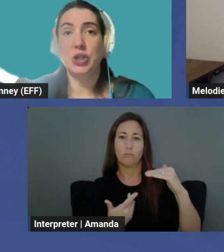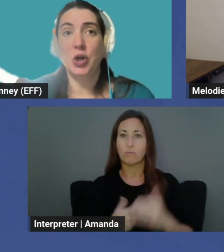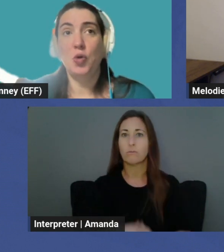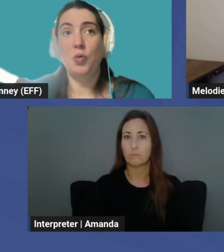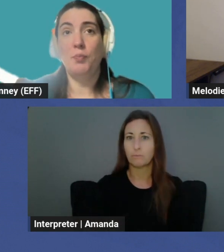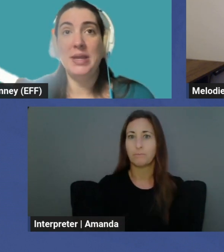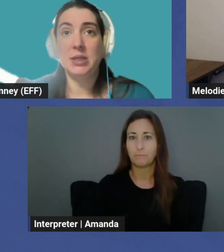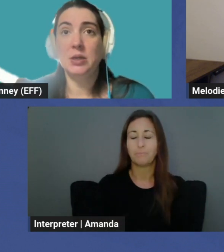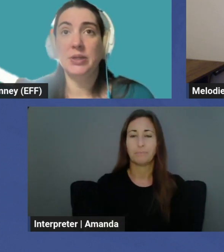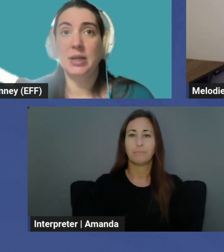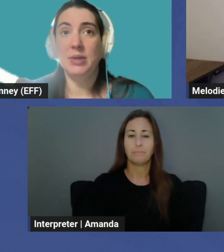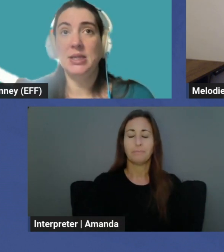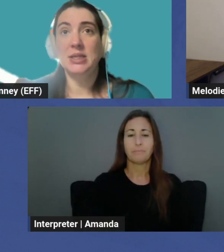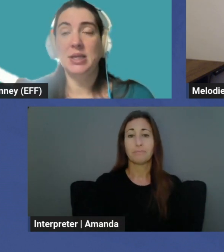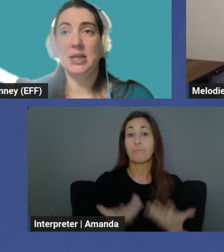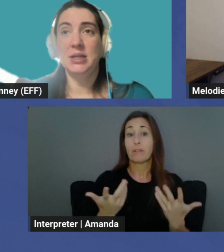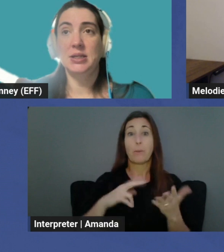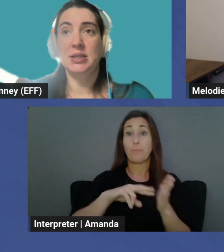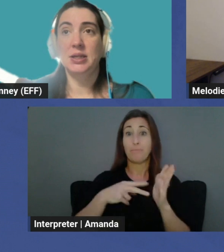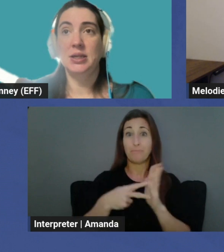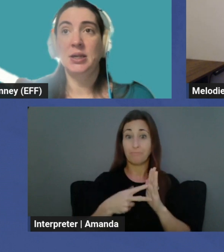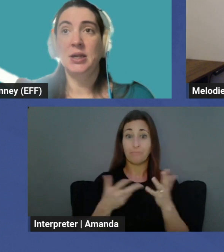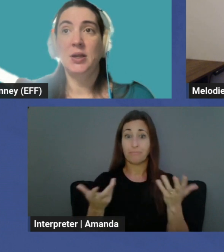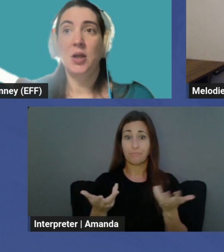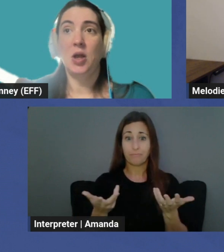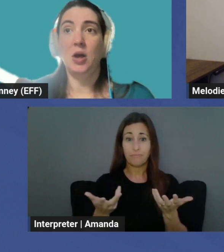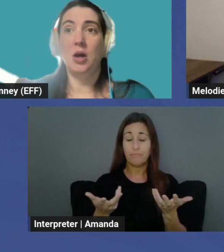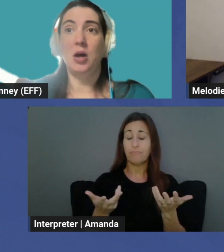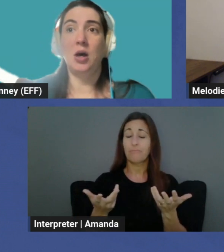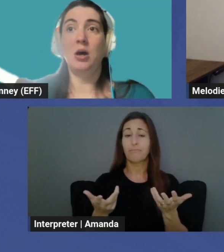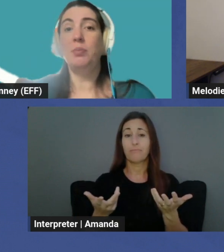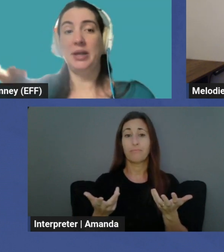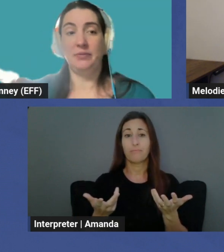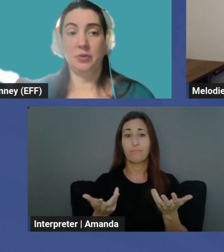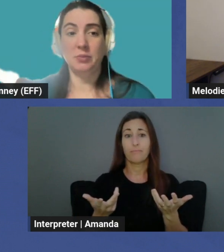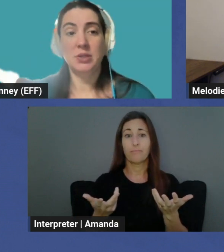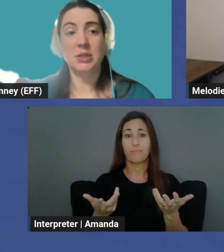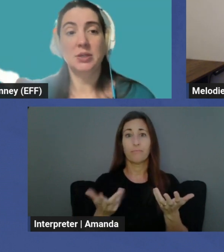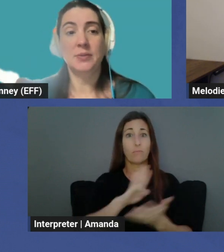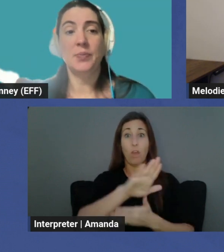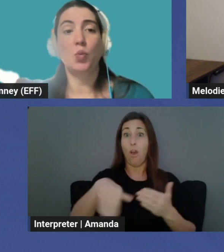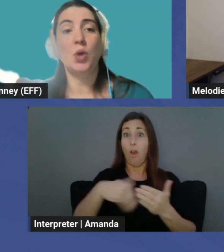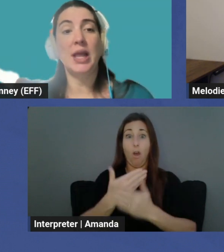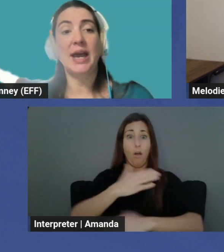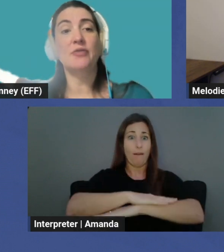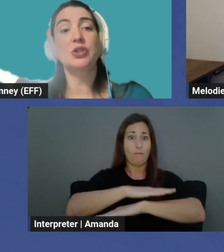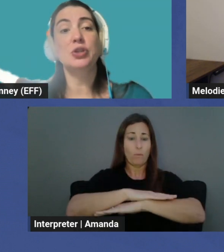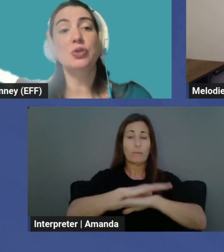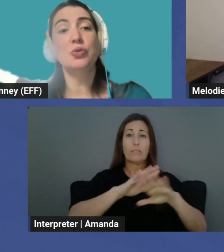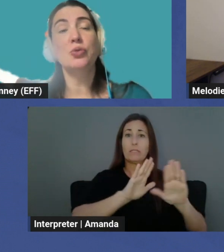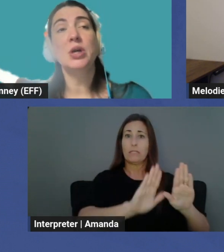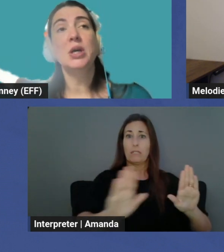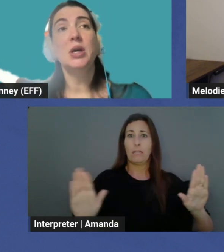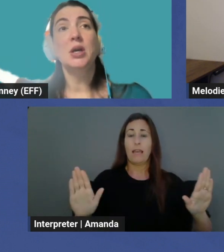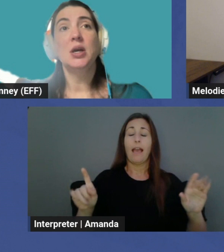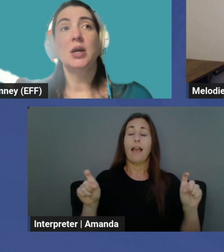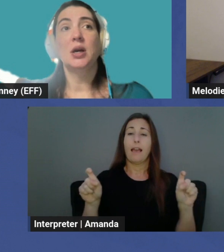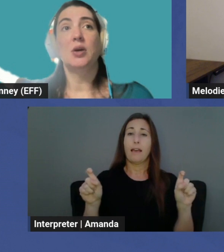And so basically what that means is all platforms will have